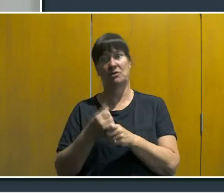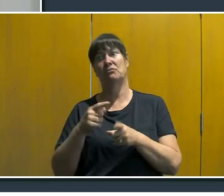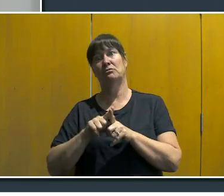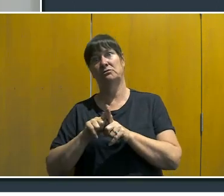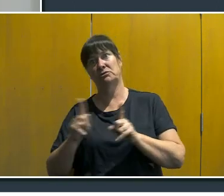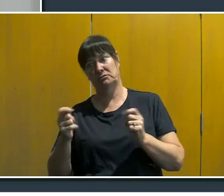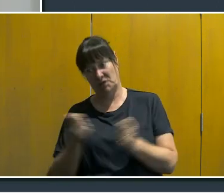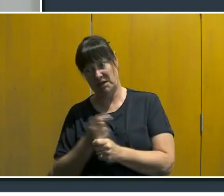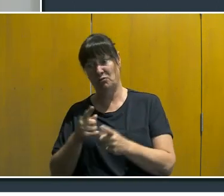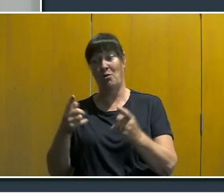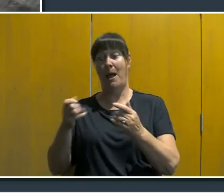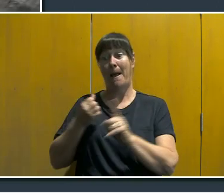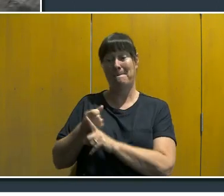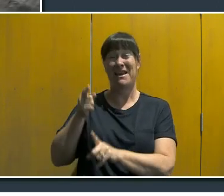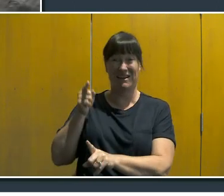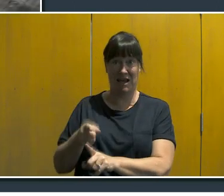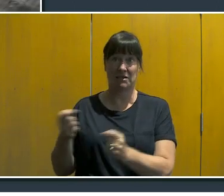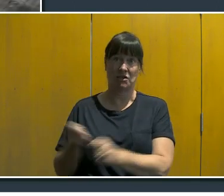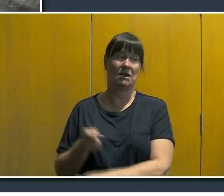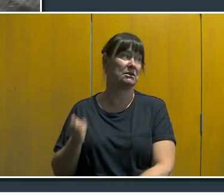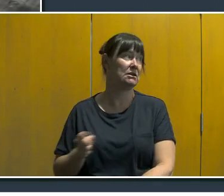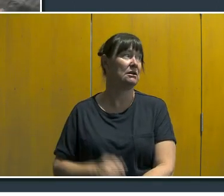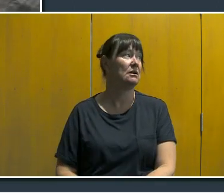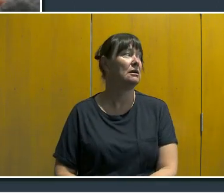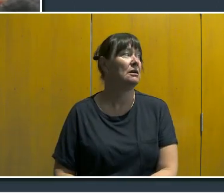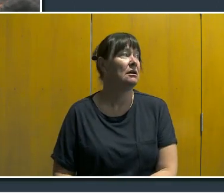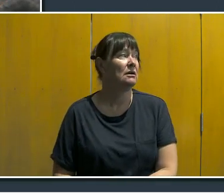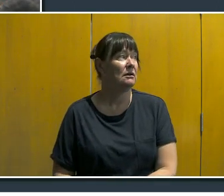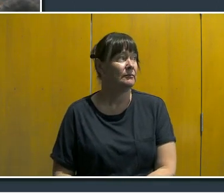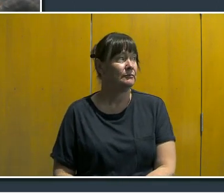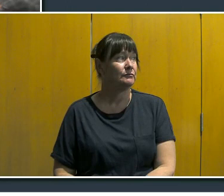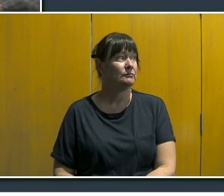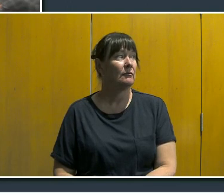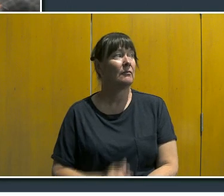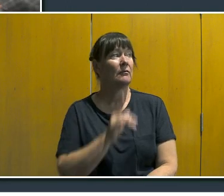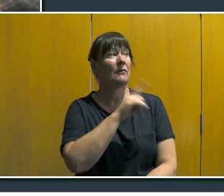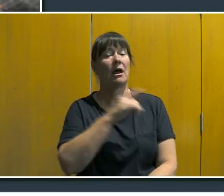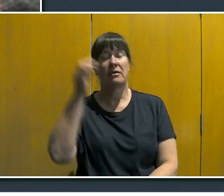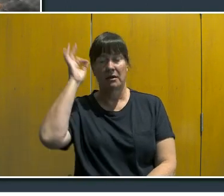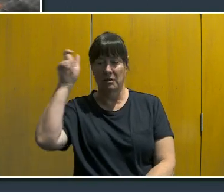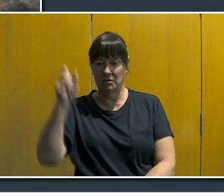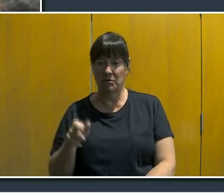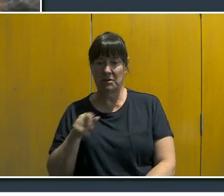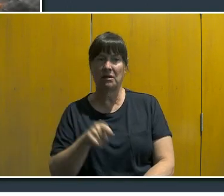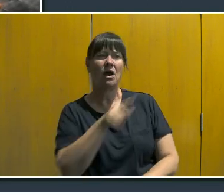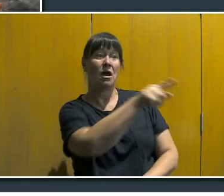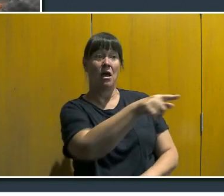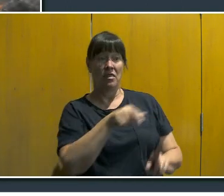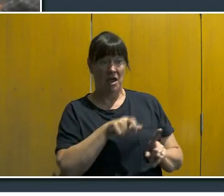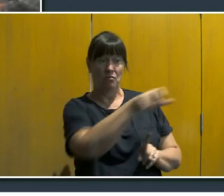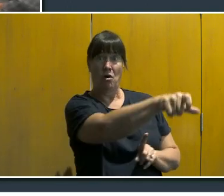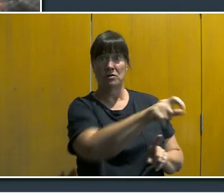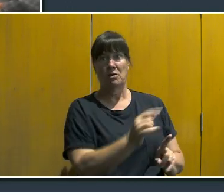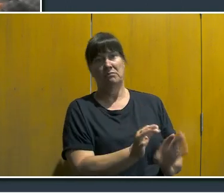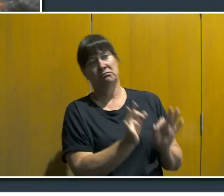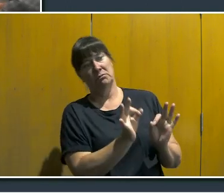Simpson. Councillor Taylor? Dermot, just a point. I know that Rotowhenua Road is quite a unique